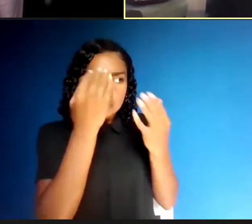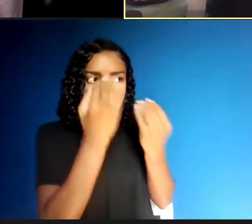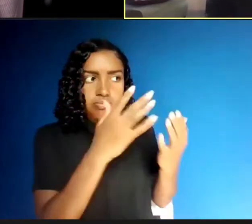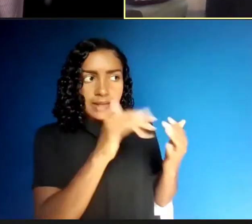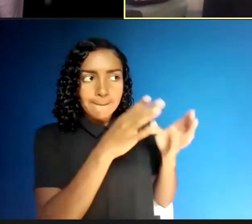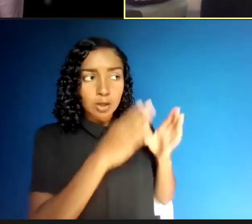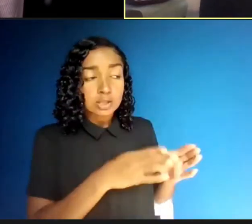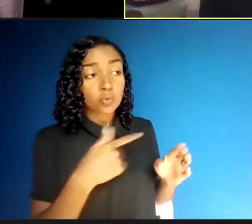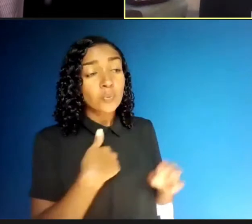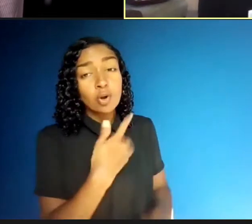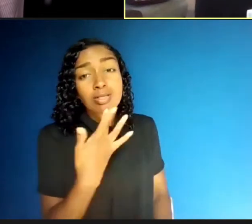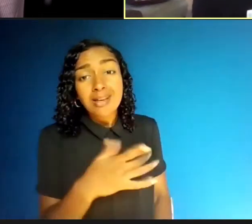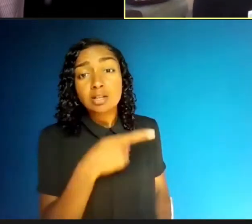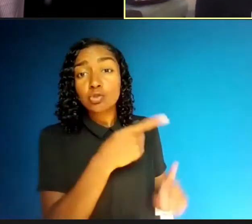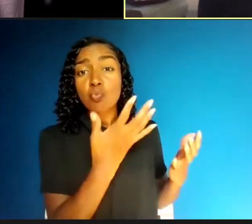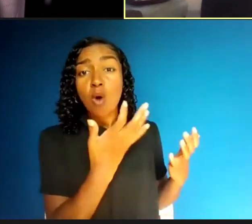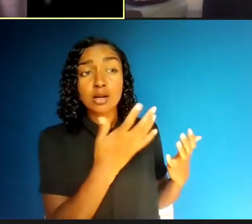us.